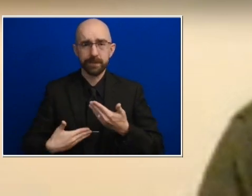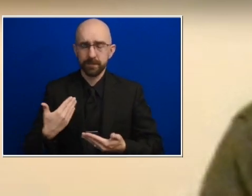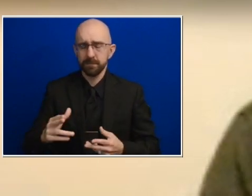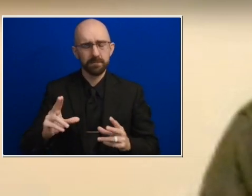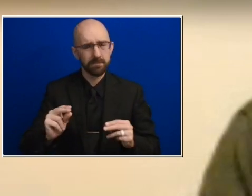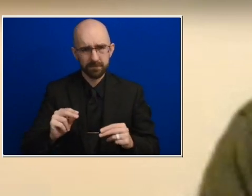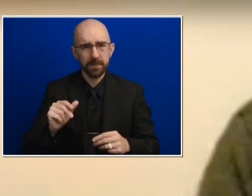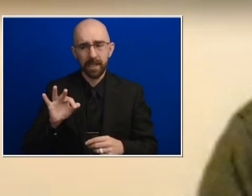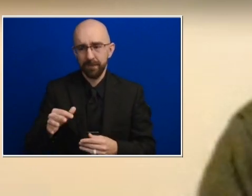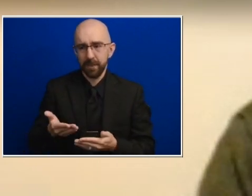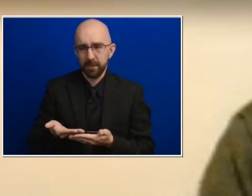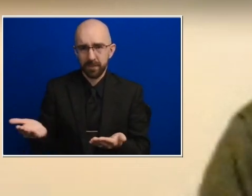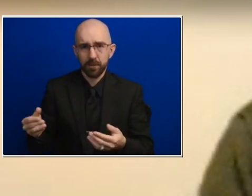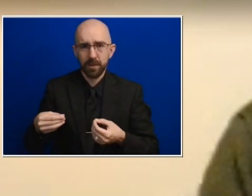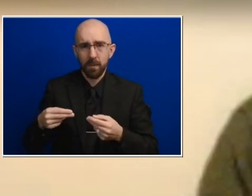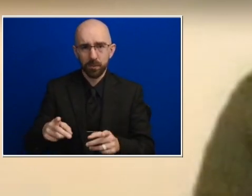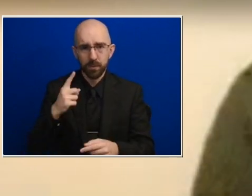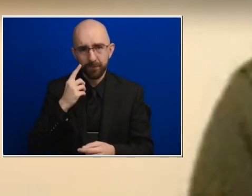you to,